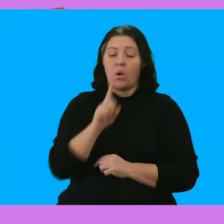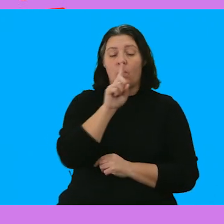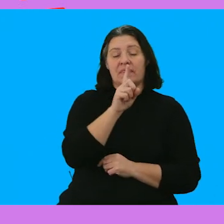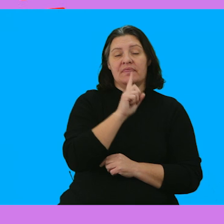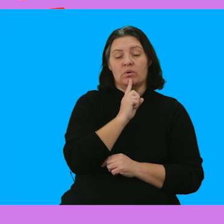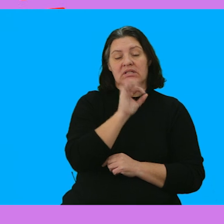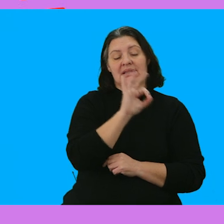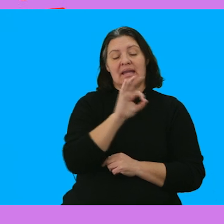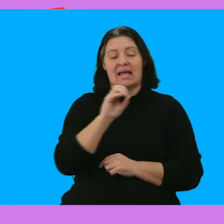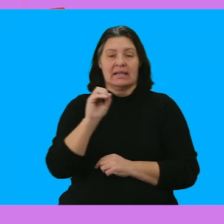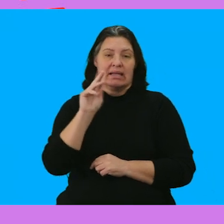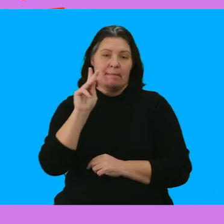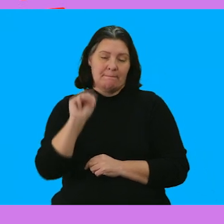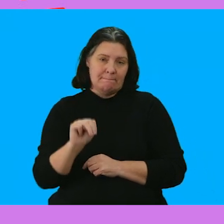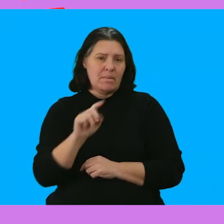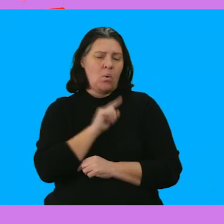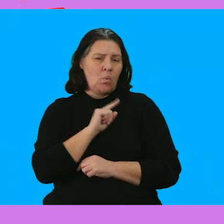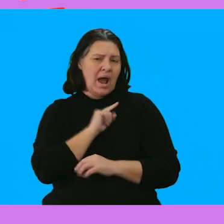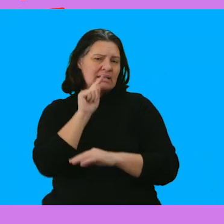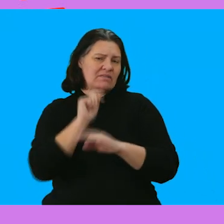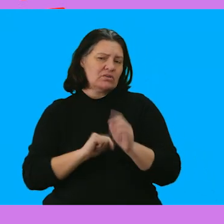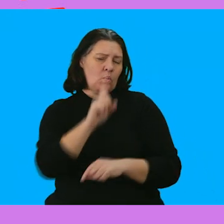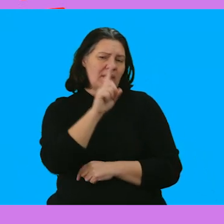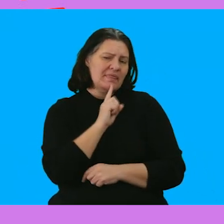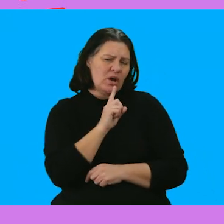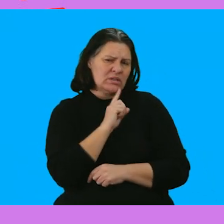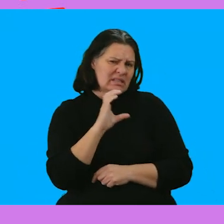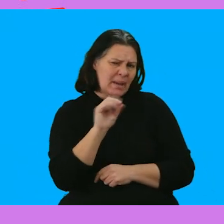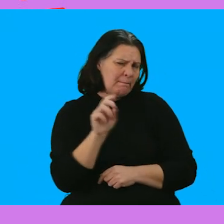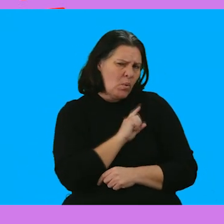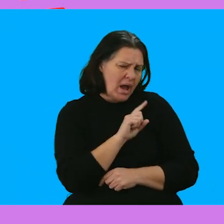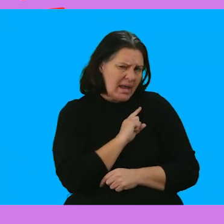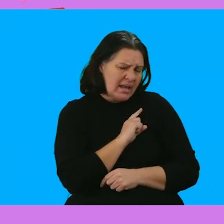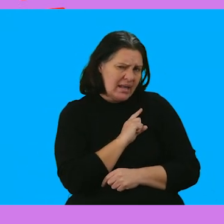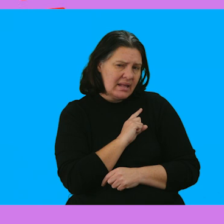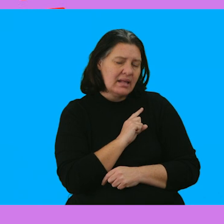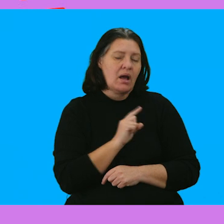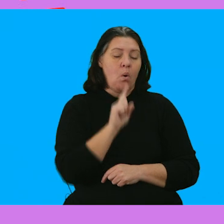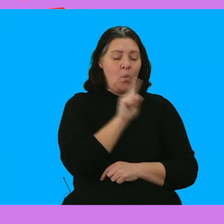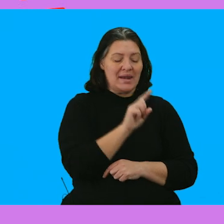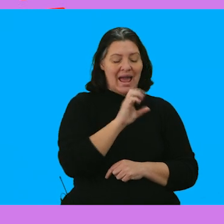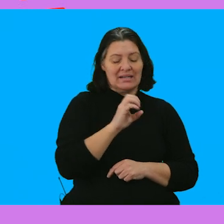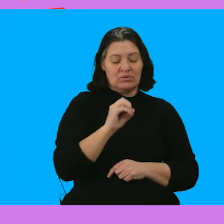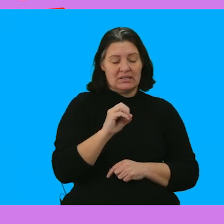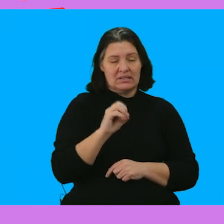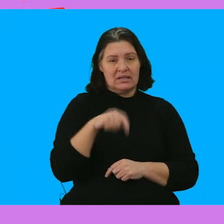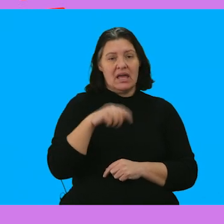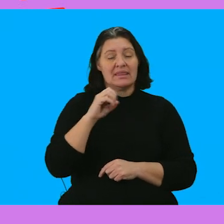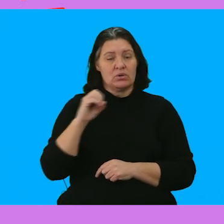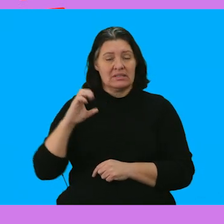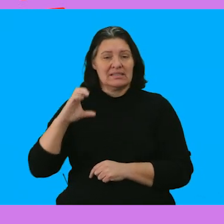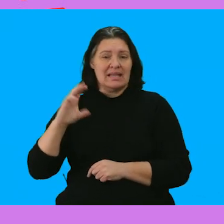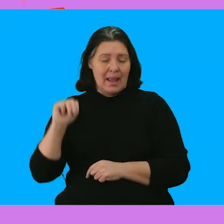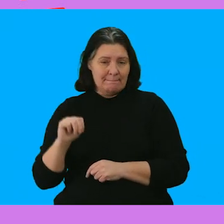equals 1,300 kilometers. Why did I divide by 1,000 centimeters here? Remember,